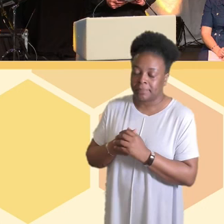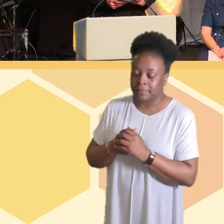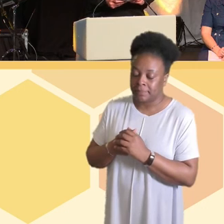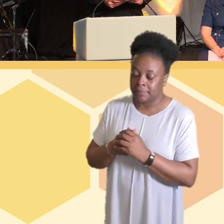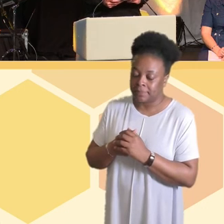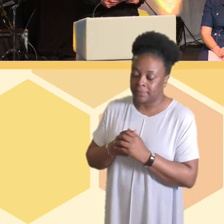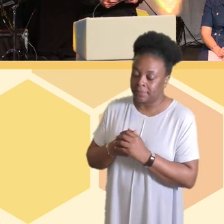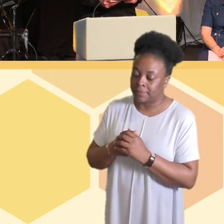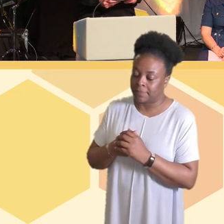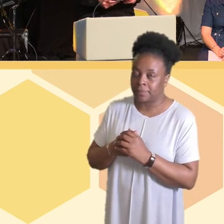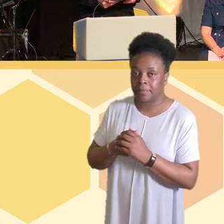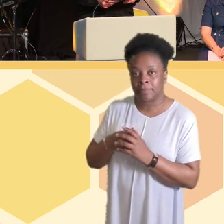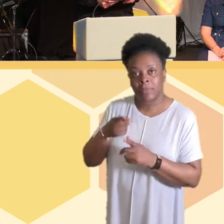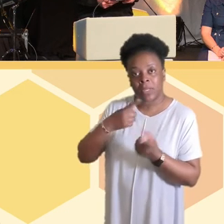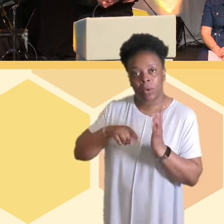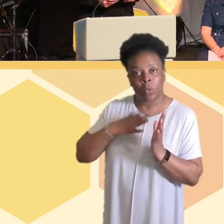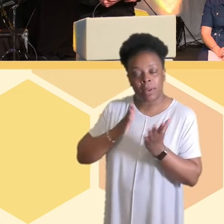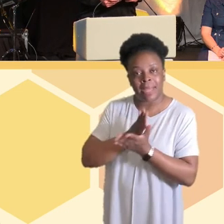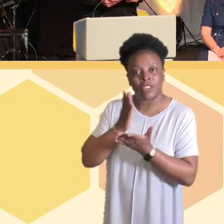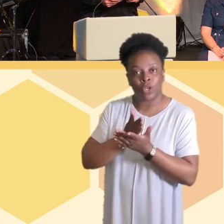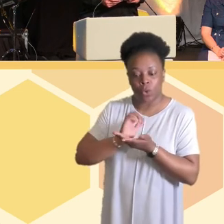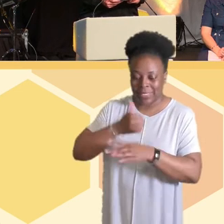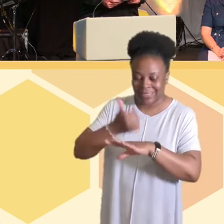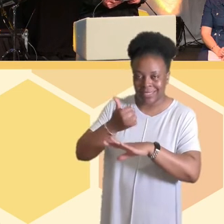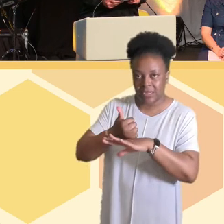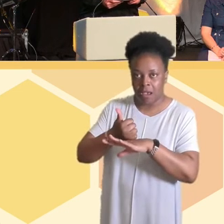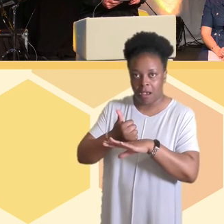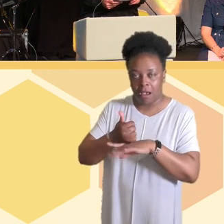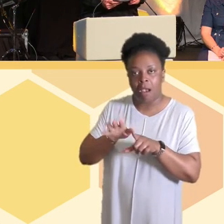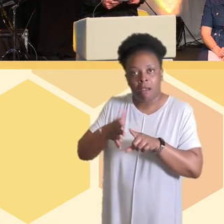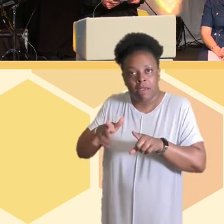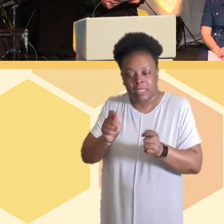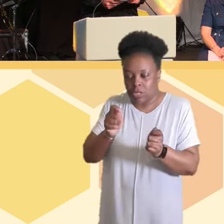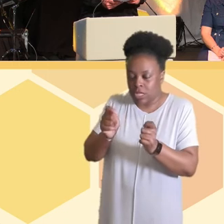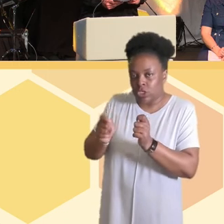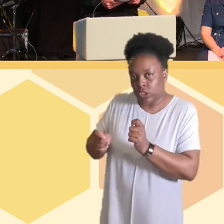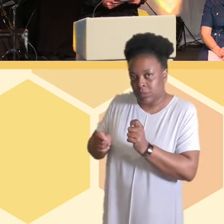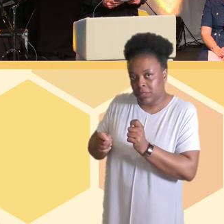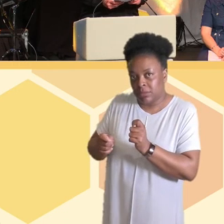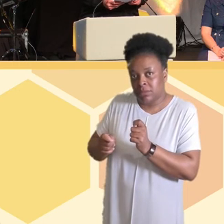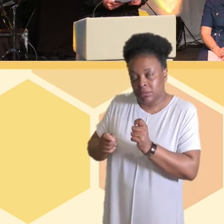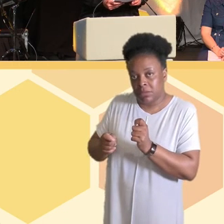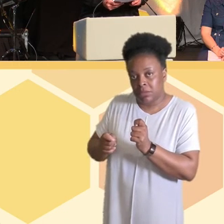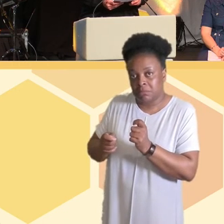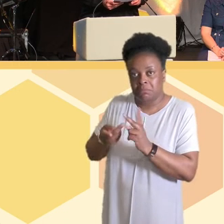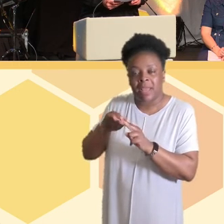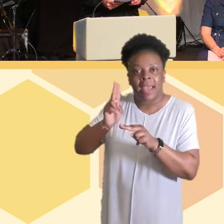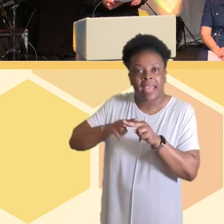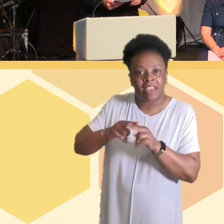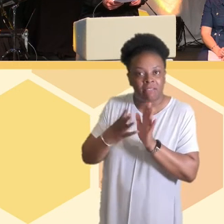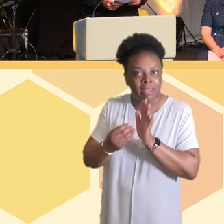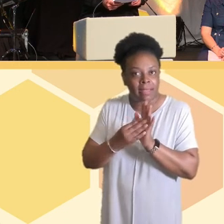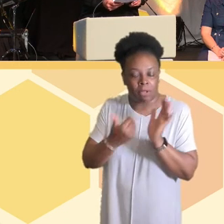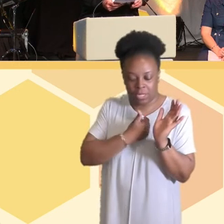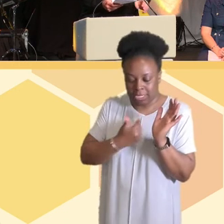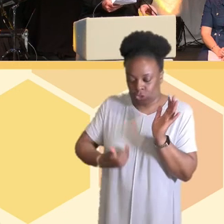place suitable adjustments where an insurance company cannot exactly match the current